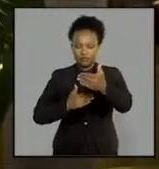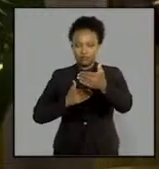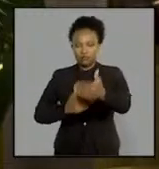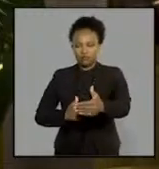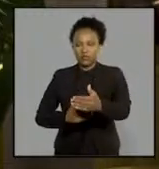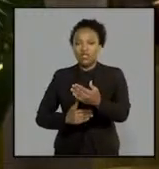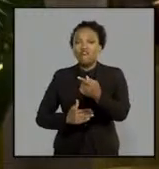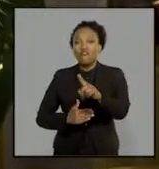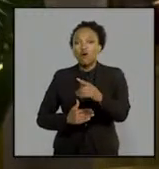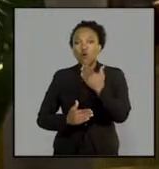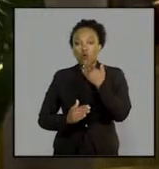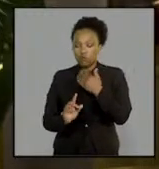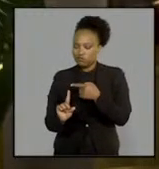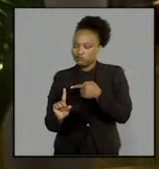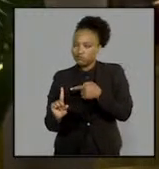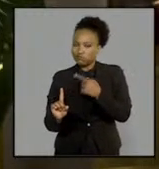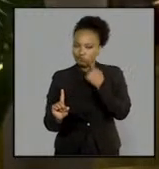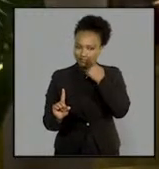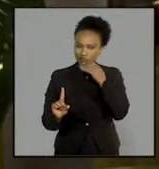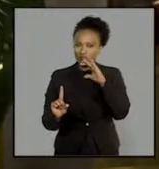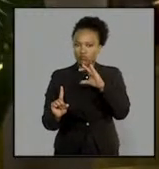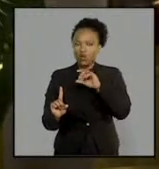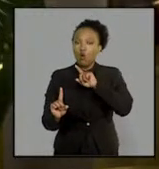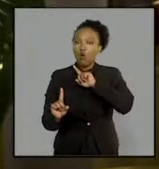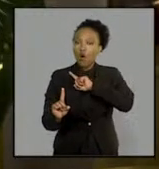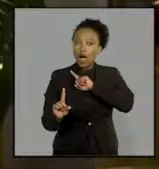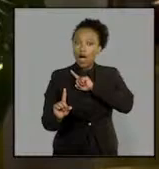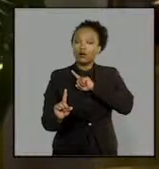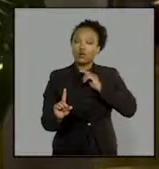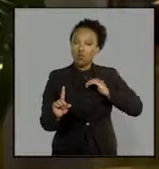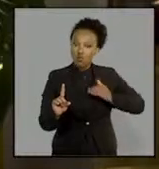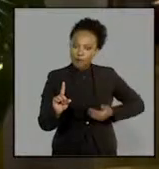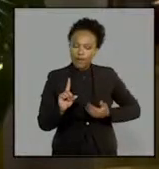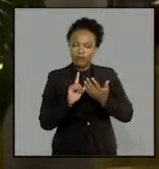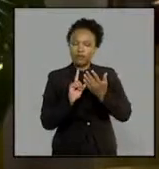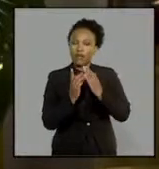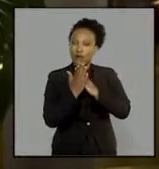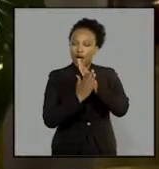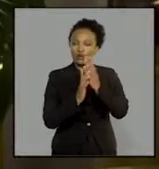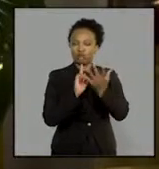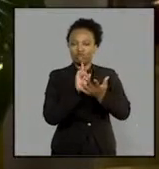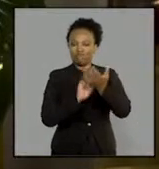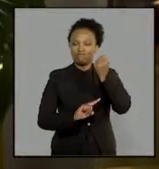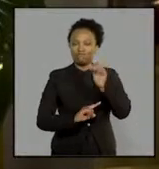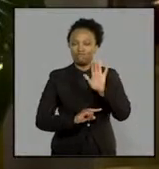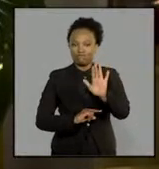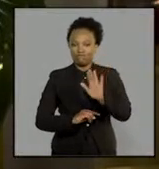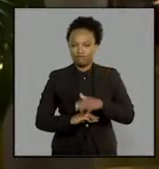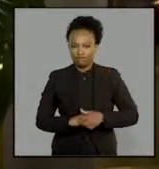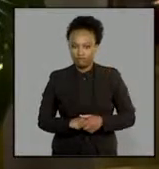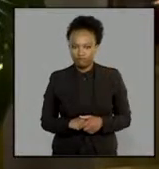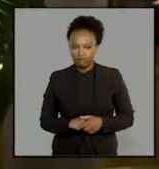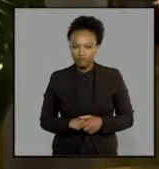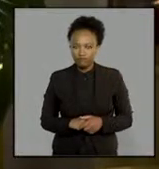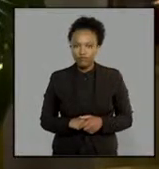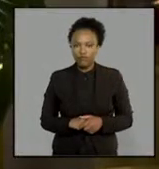year of Charlotte Mannya Maxeke, realizing women's rights. This theme